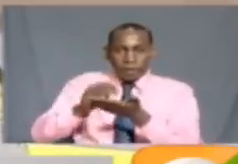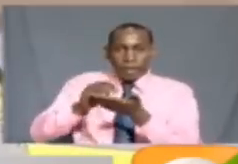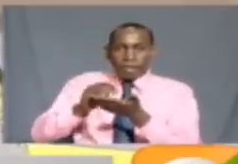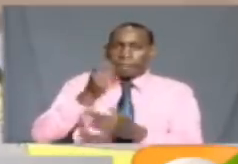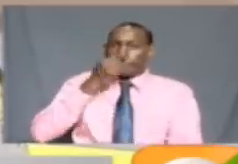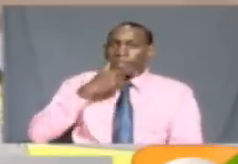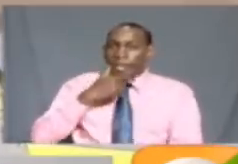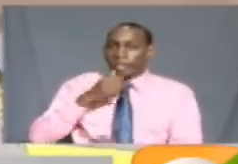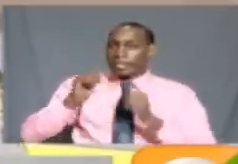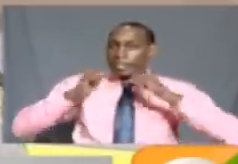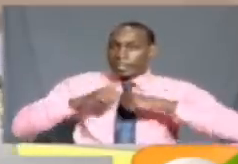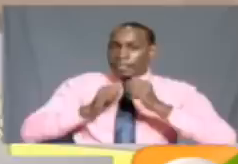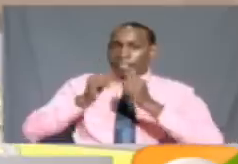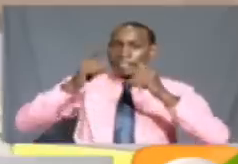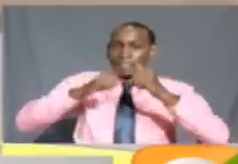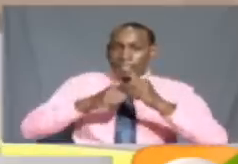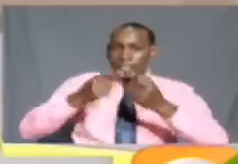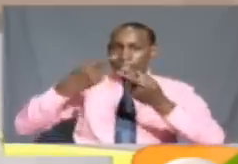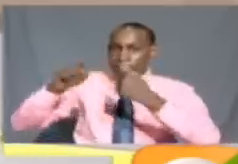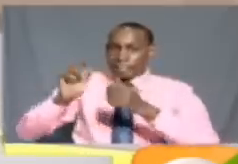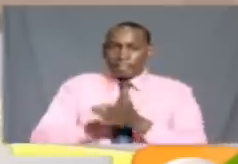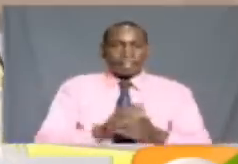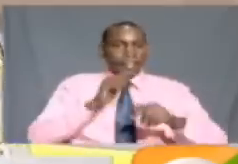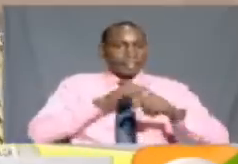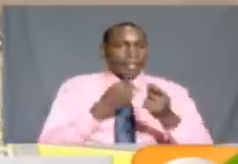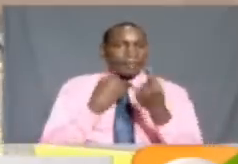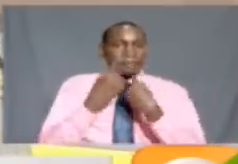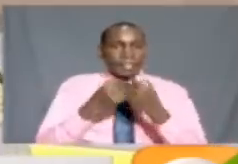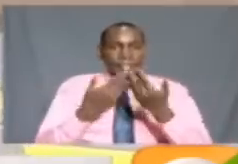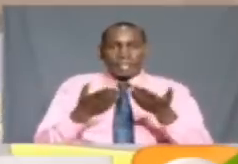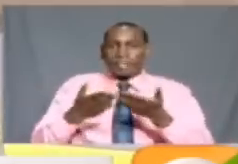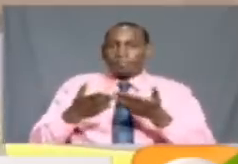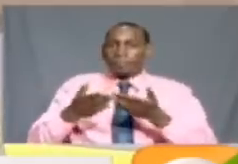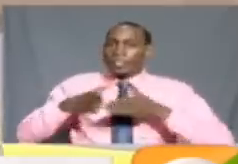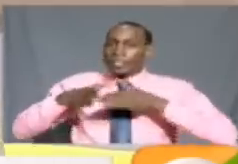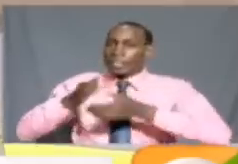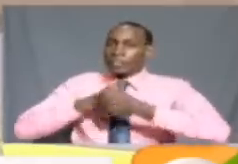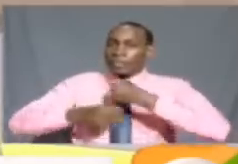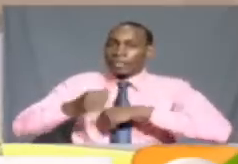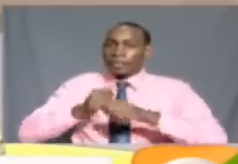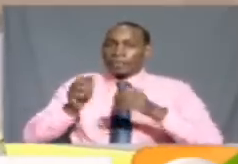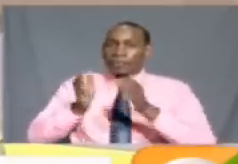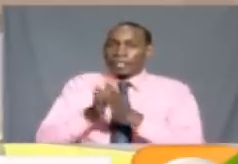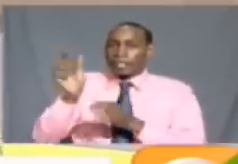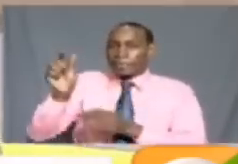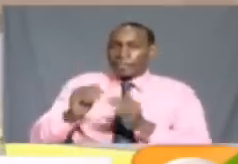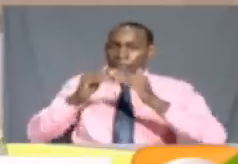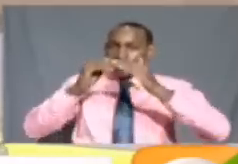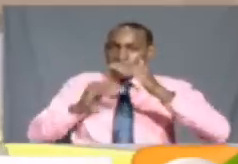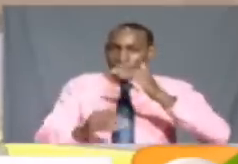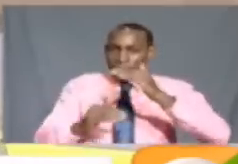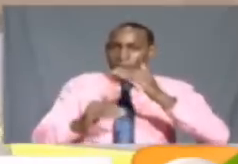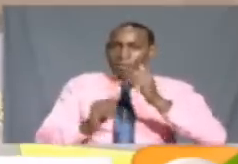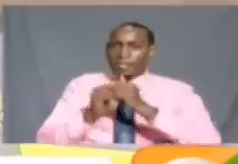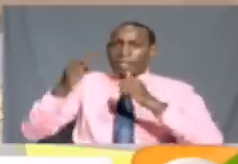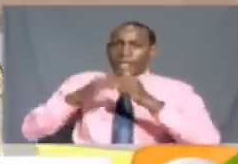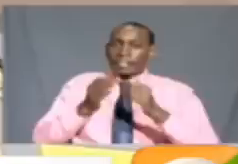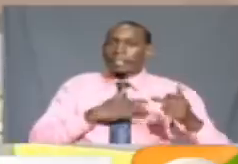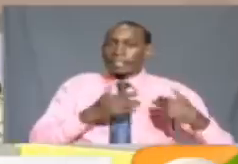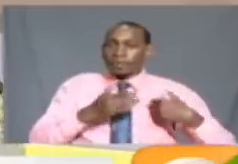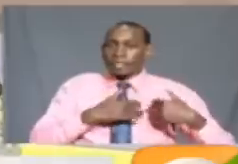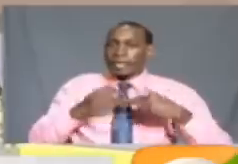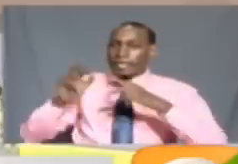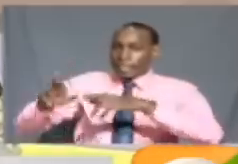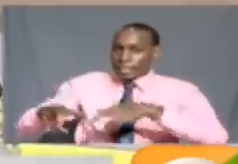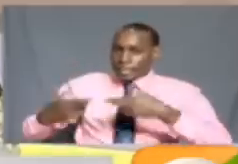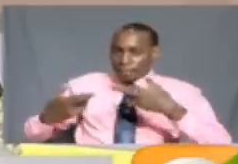16 years goes through. Now, as we speak, any sexual activity with a person under the age of 18 is considered sexual